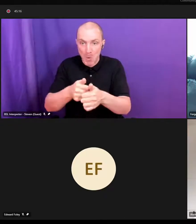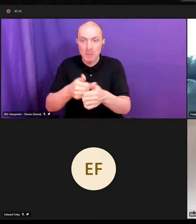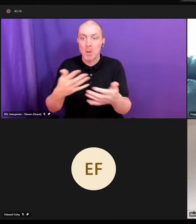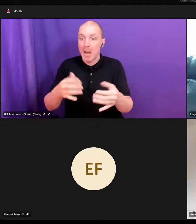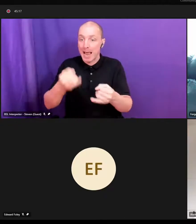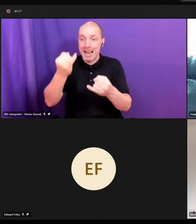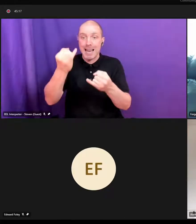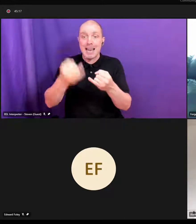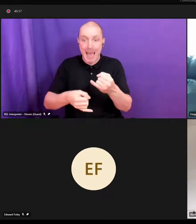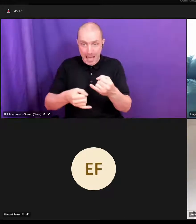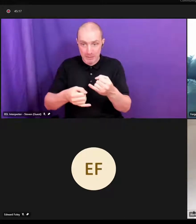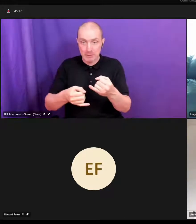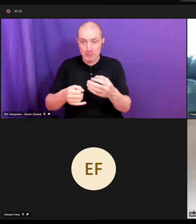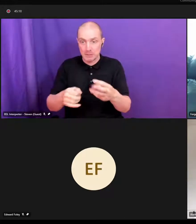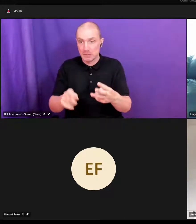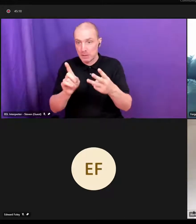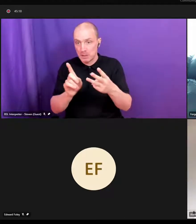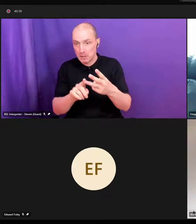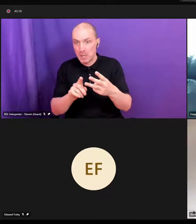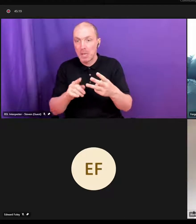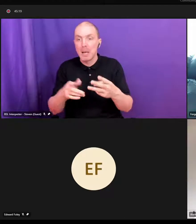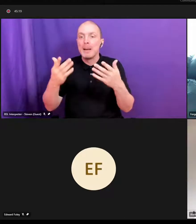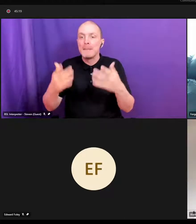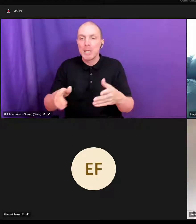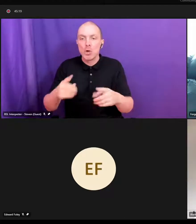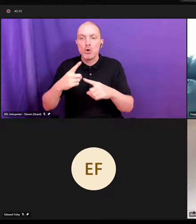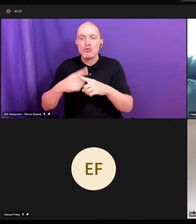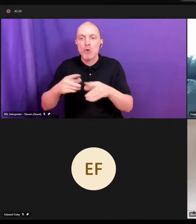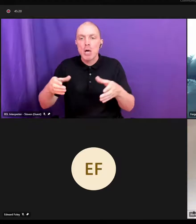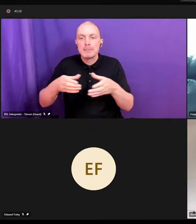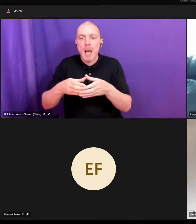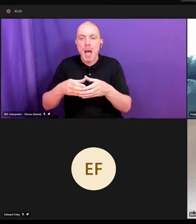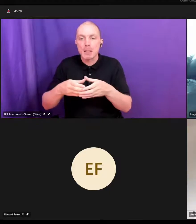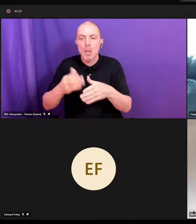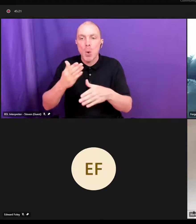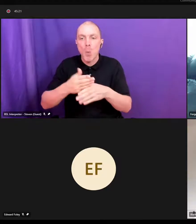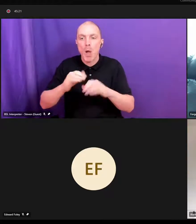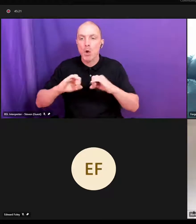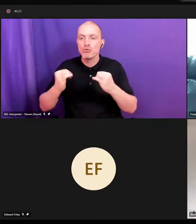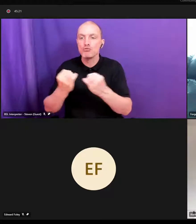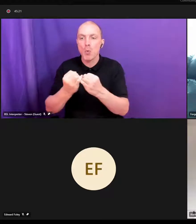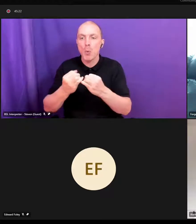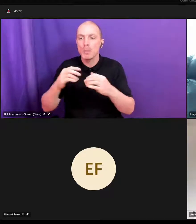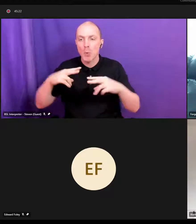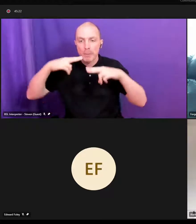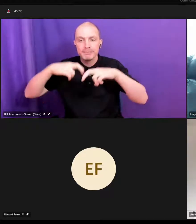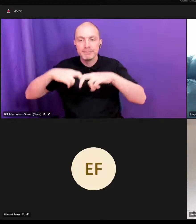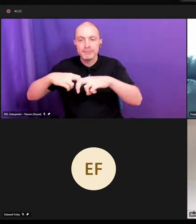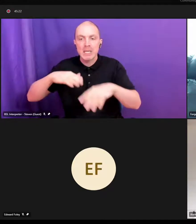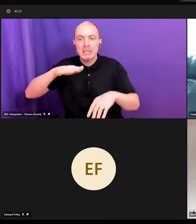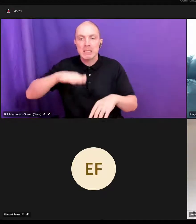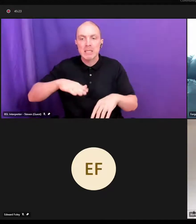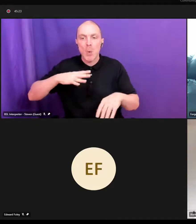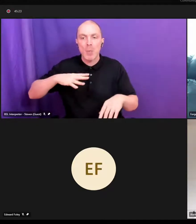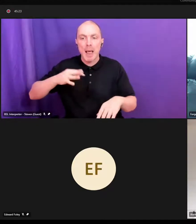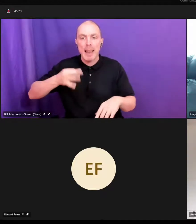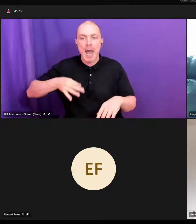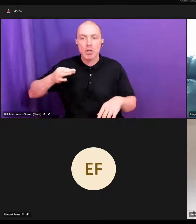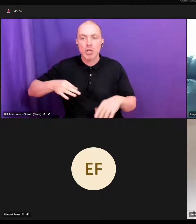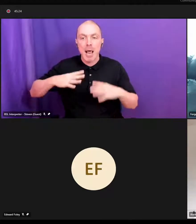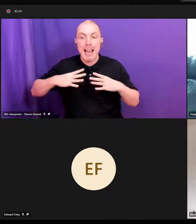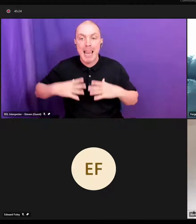we concluded the work of the cross-party working group into South Lanarkshire Leisure, and this was reported to and